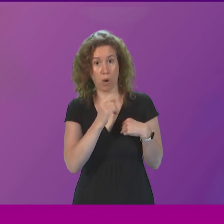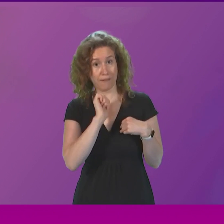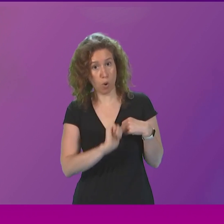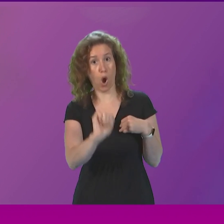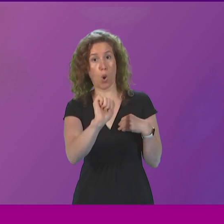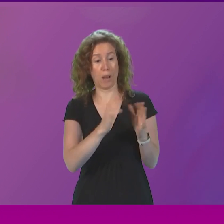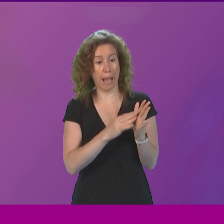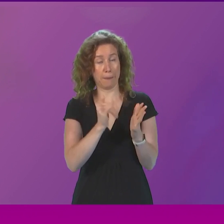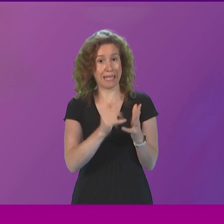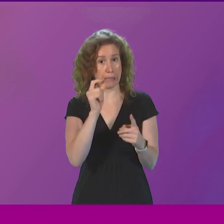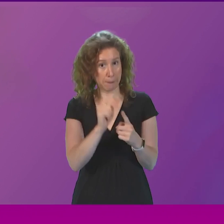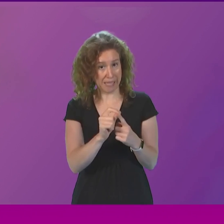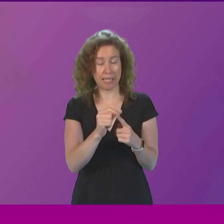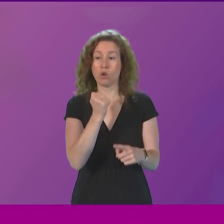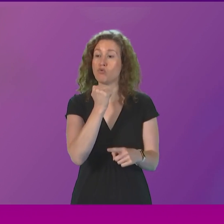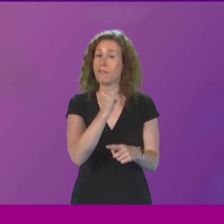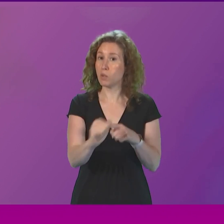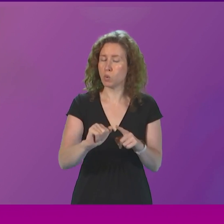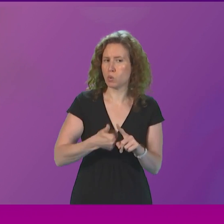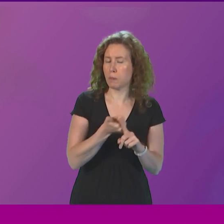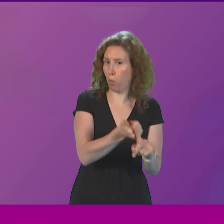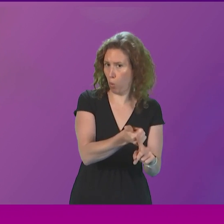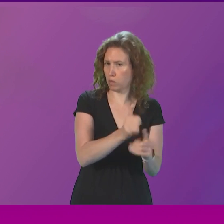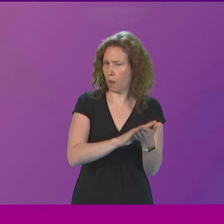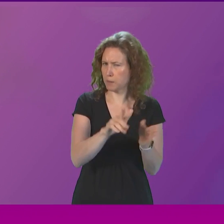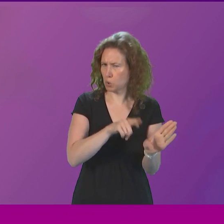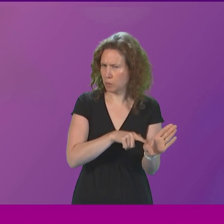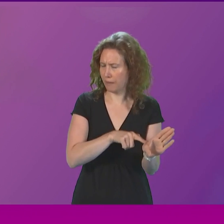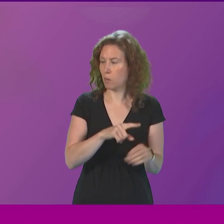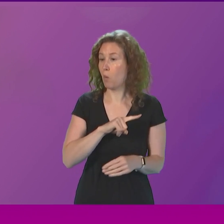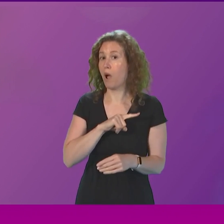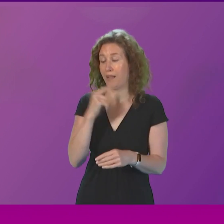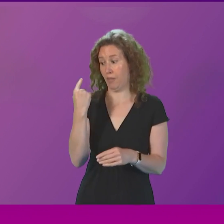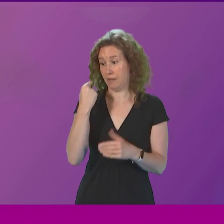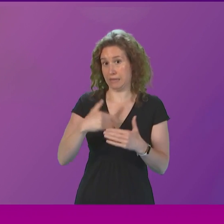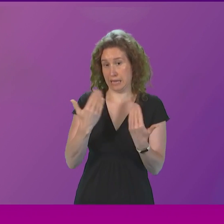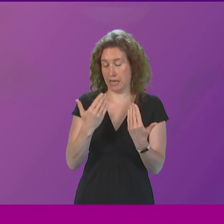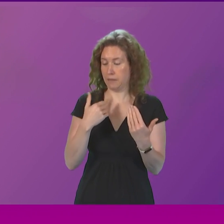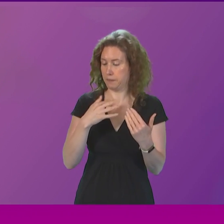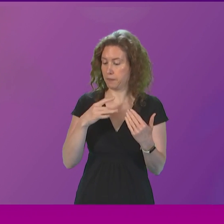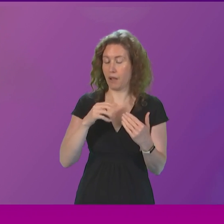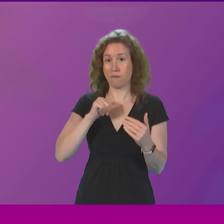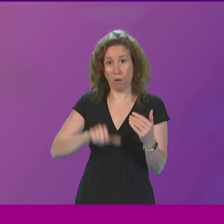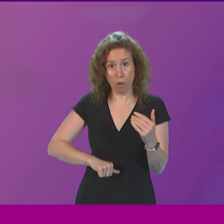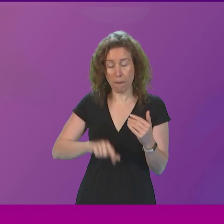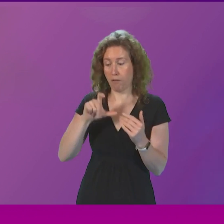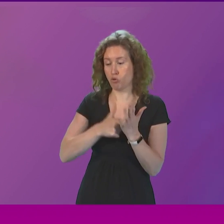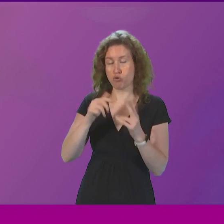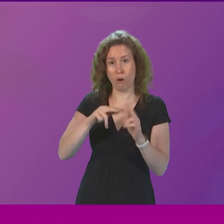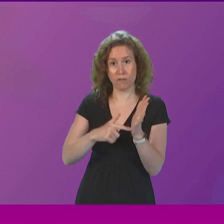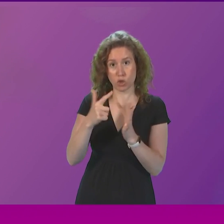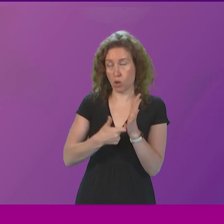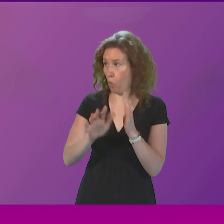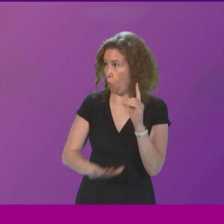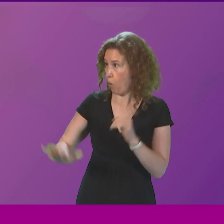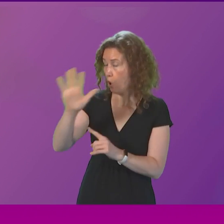own MSPs refused to support him. Because on the day that farmers and crofters all over Scotland come to